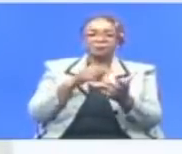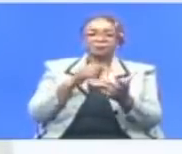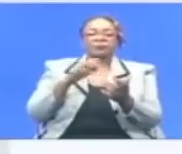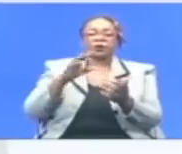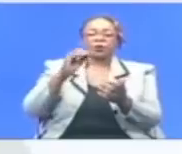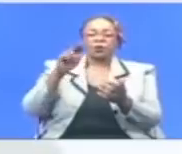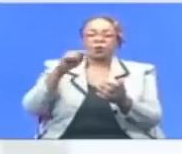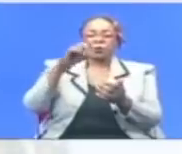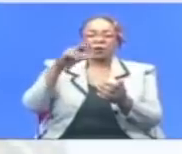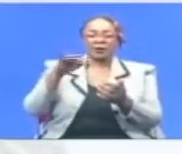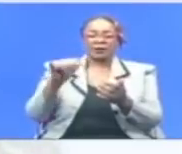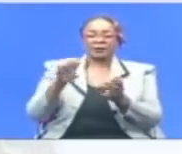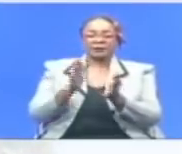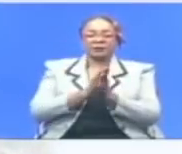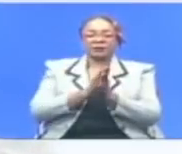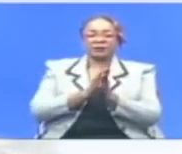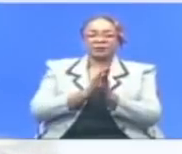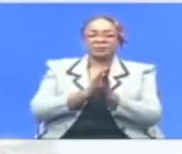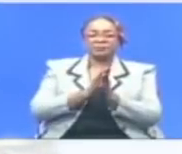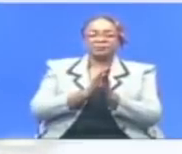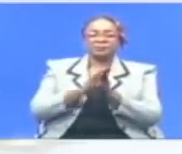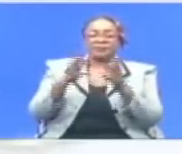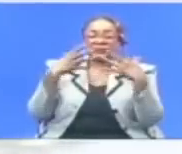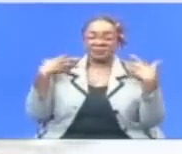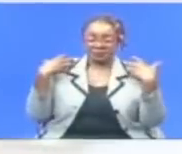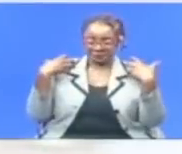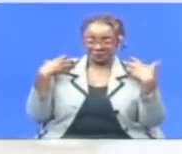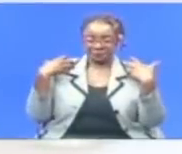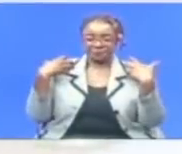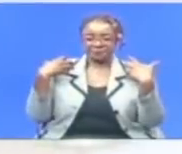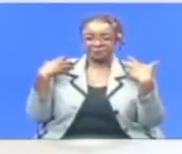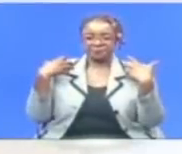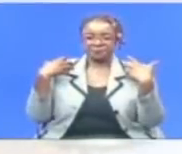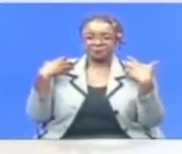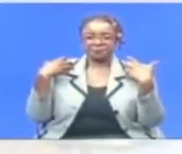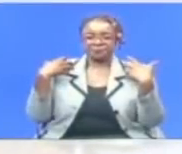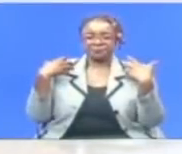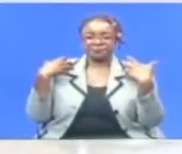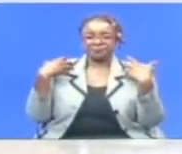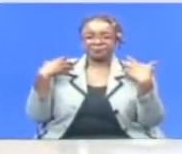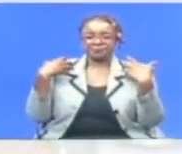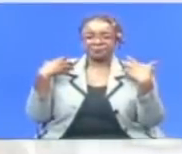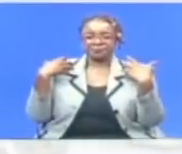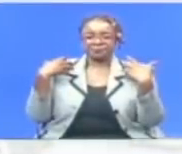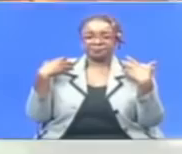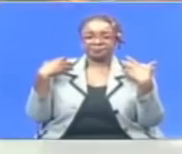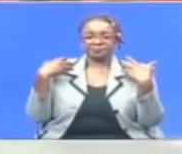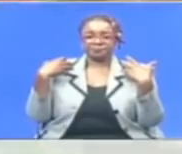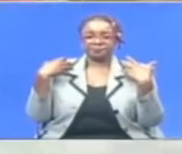Ongwae and Dagoretti North MP Simbarati, a frontrunner to succeed him.